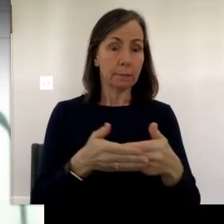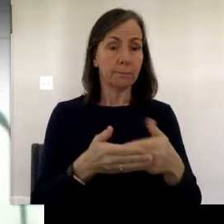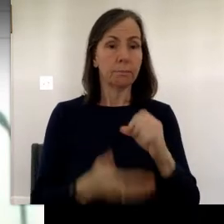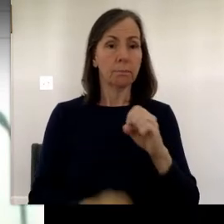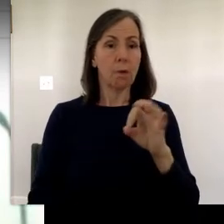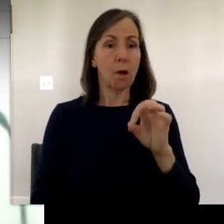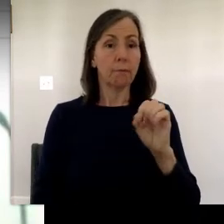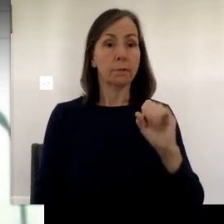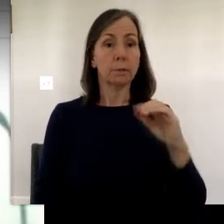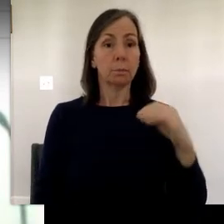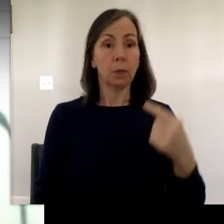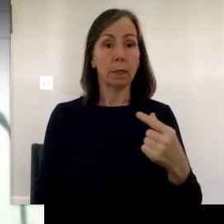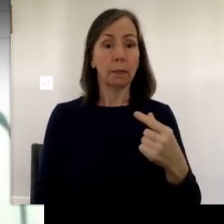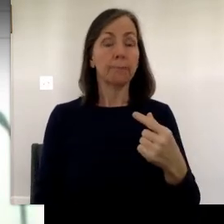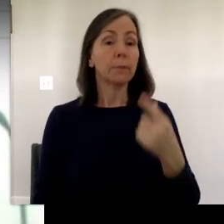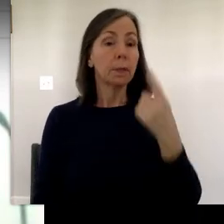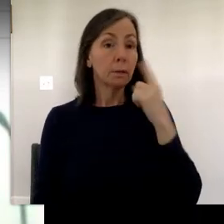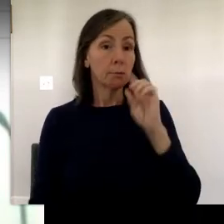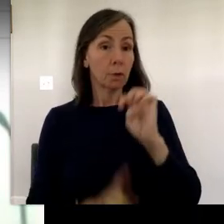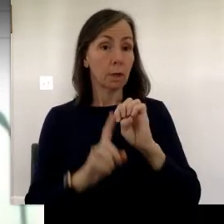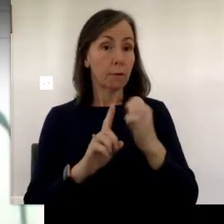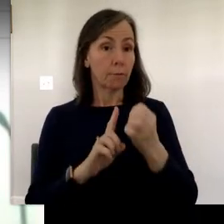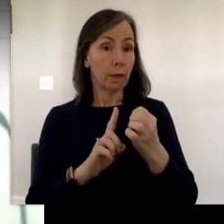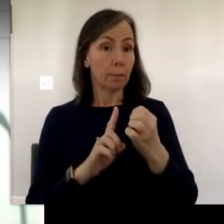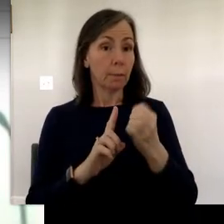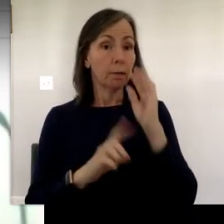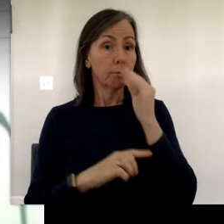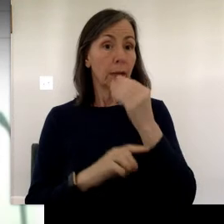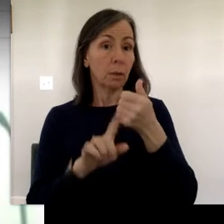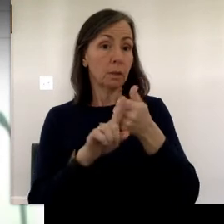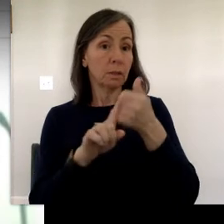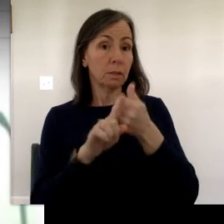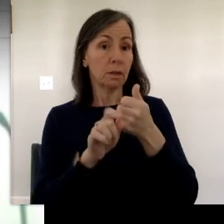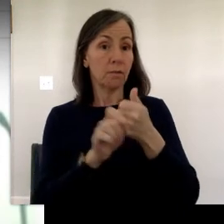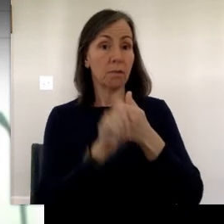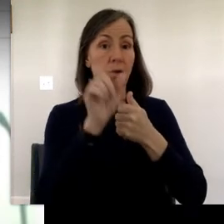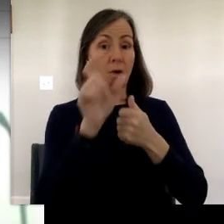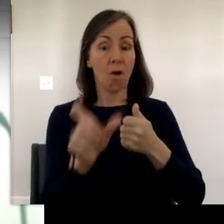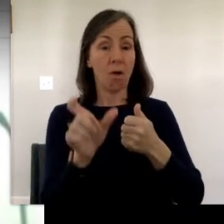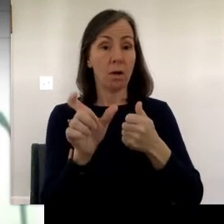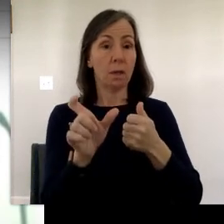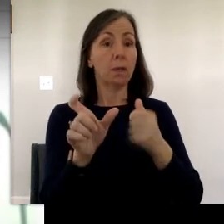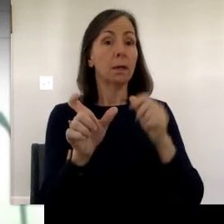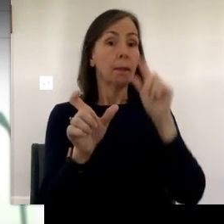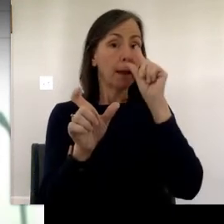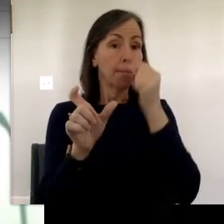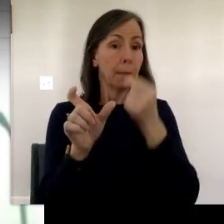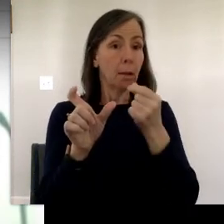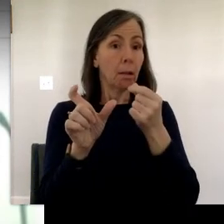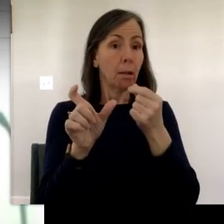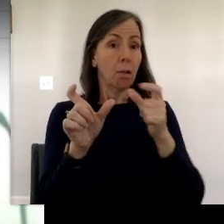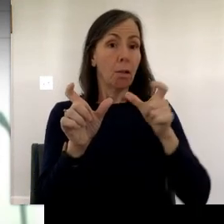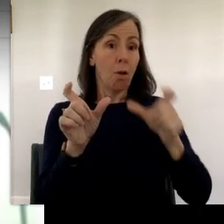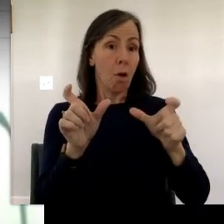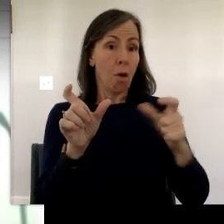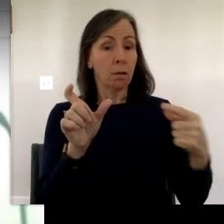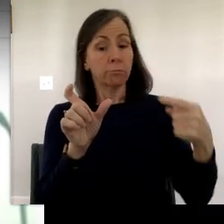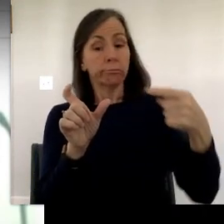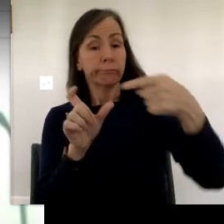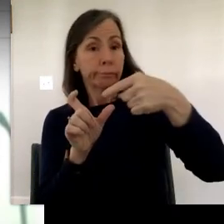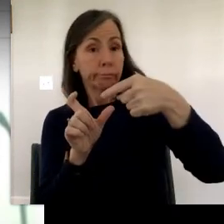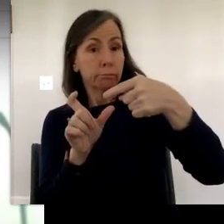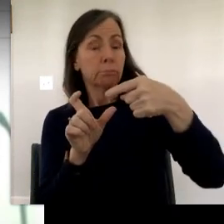long flowers, having a long bill is an advantageous trait. Not necessarily